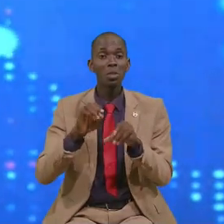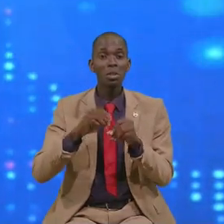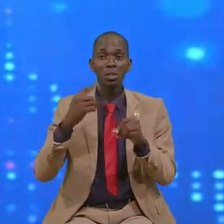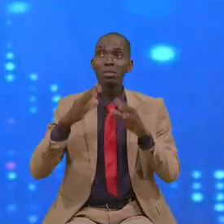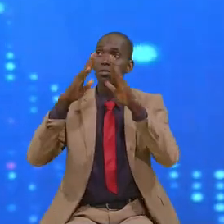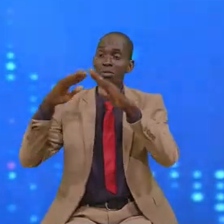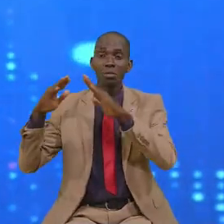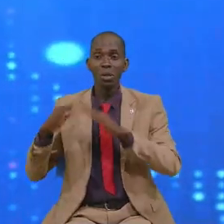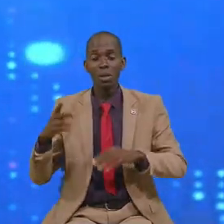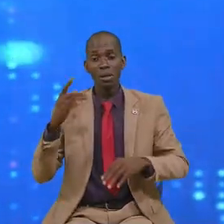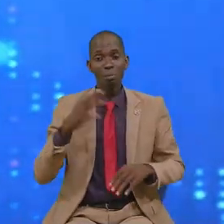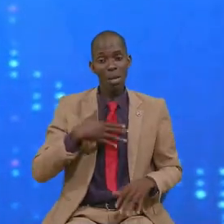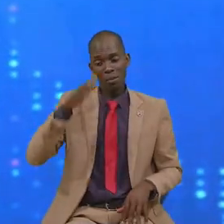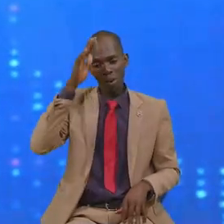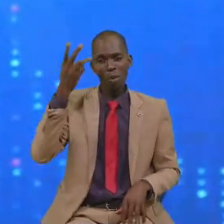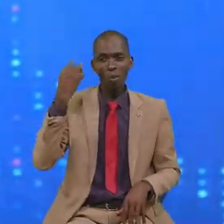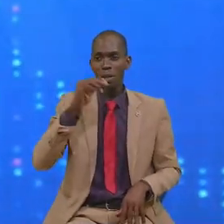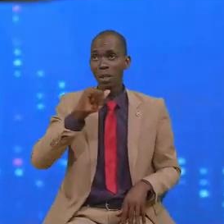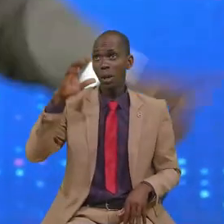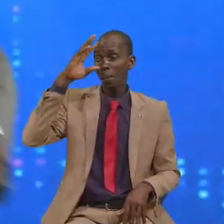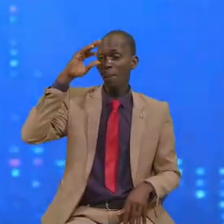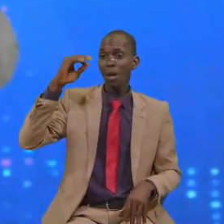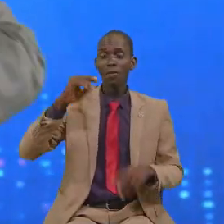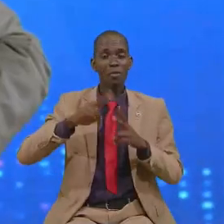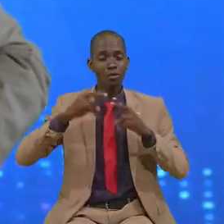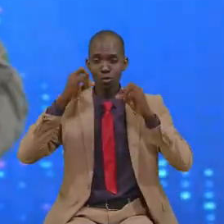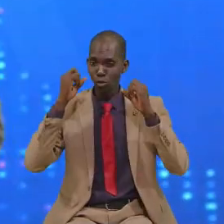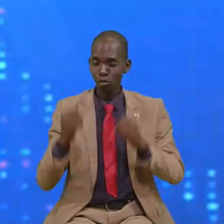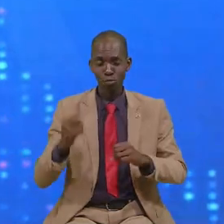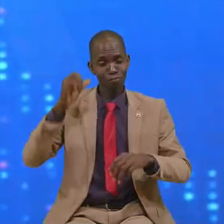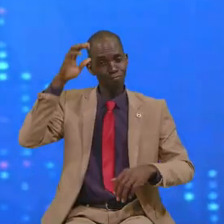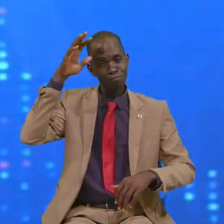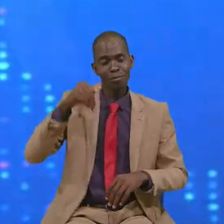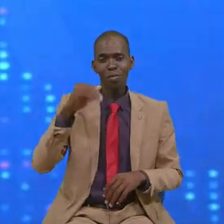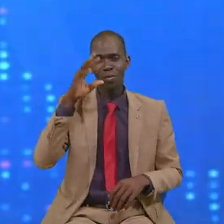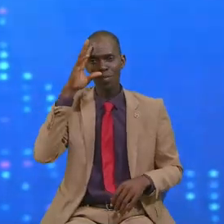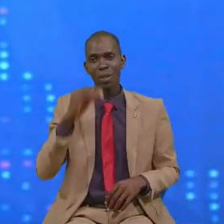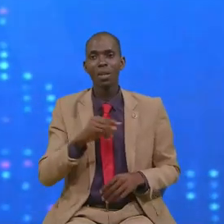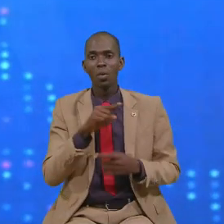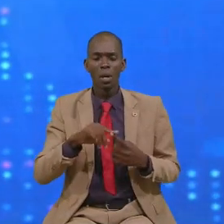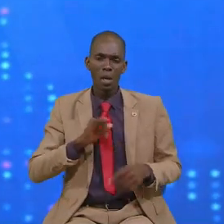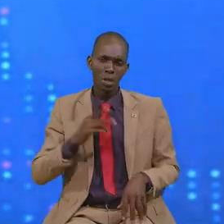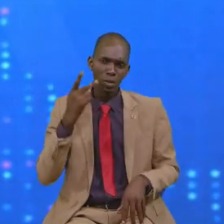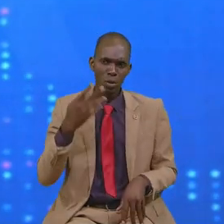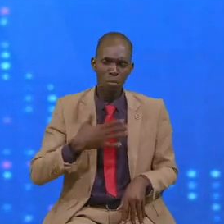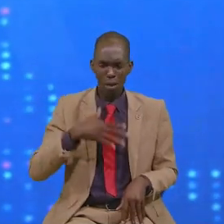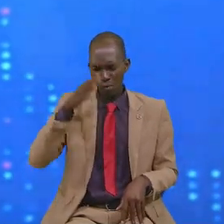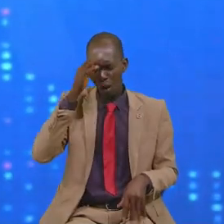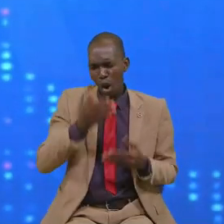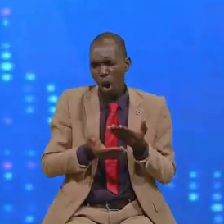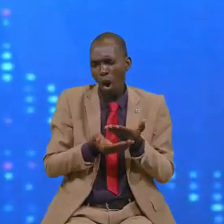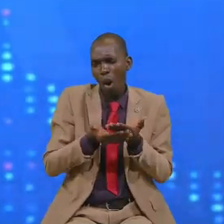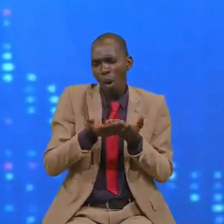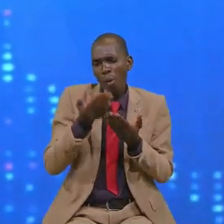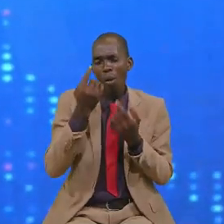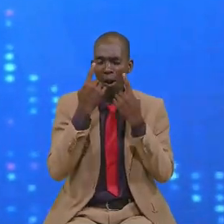the man, the strong man, strong heart there. And when I saw my father almost crying, he